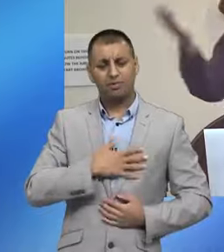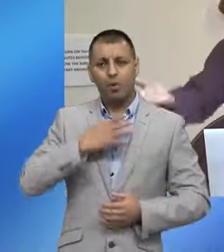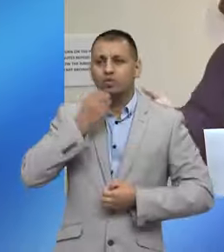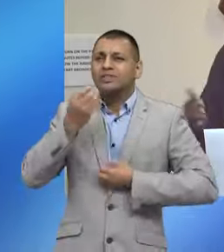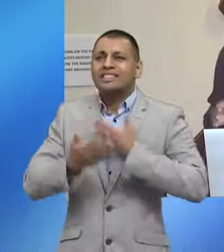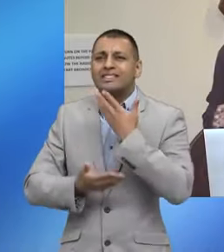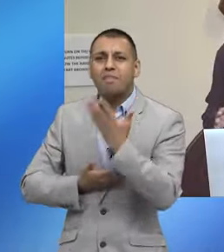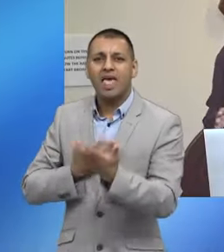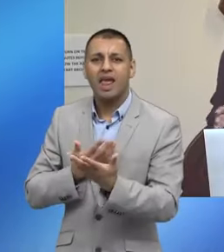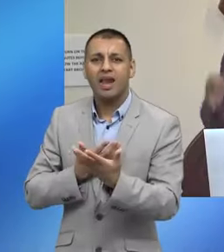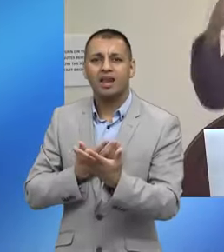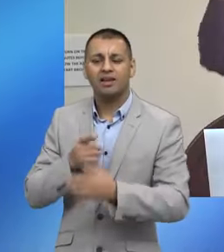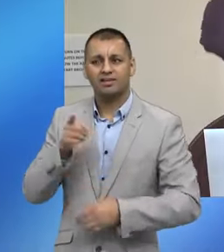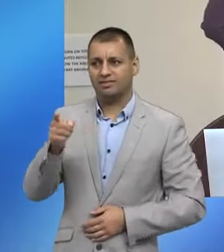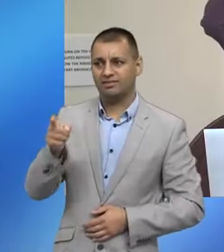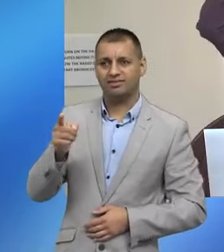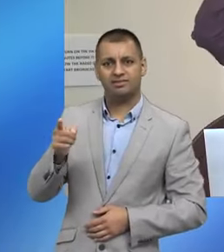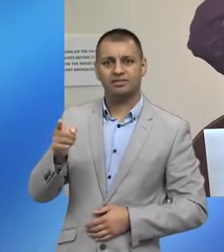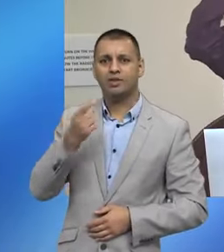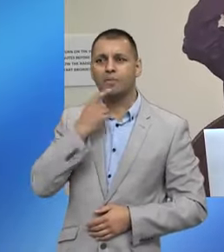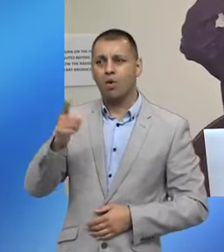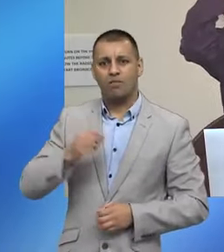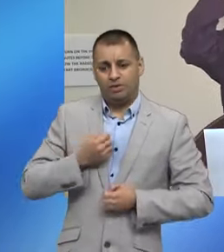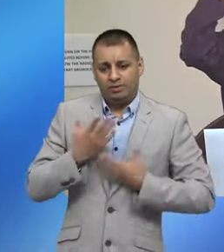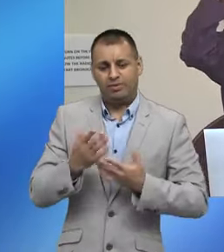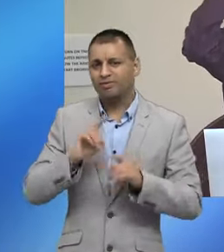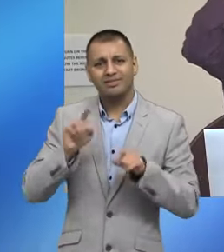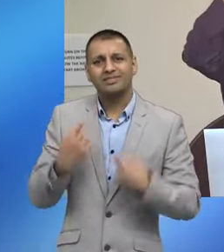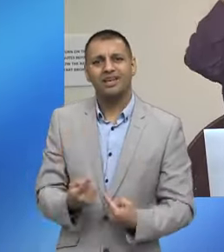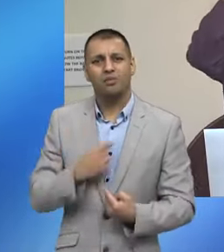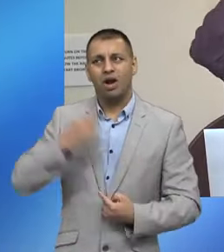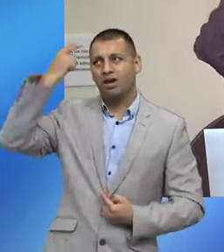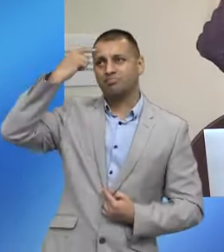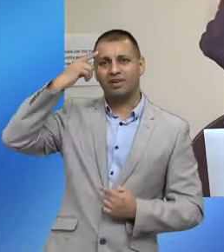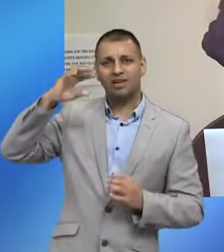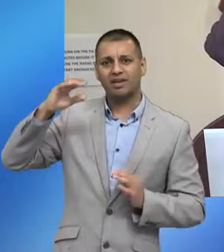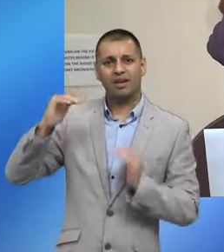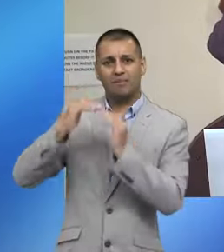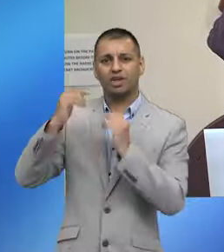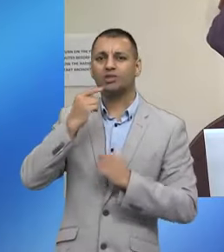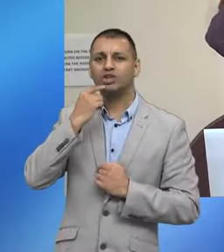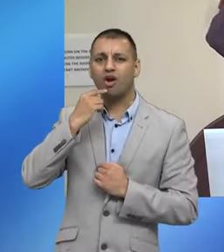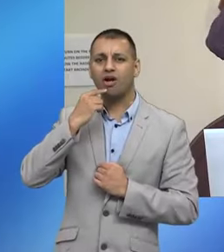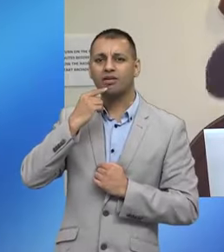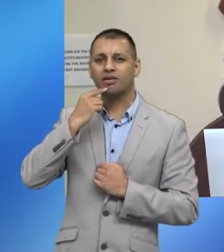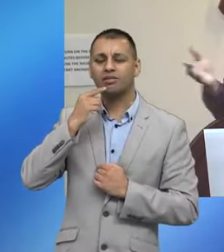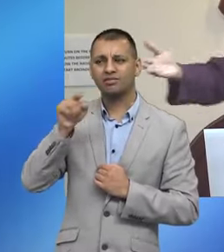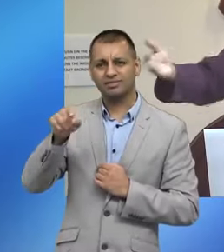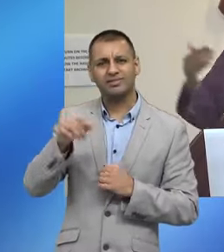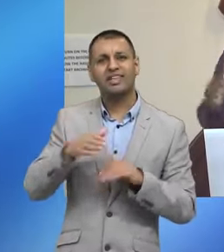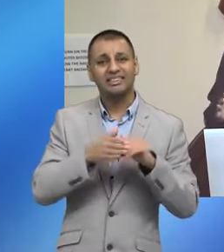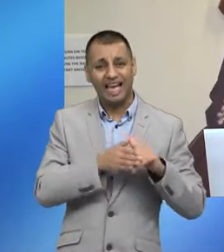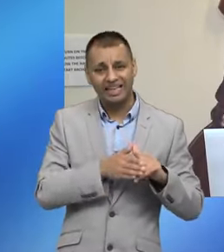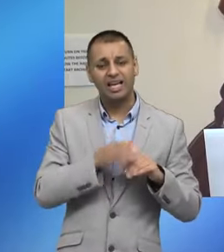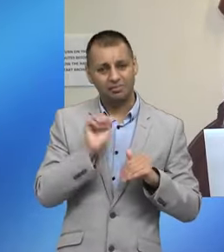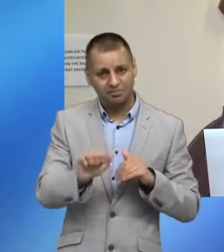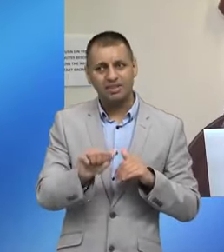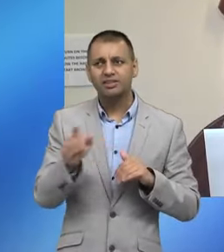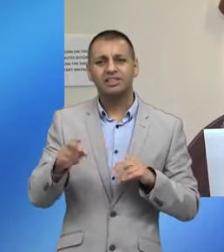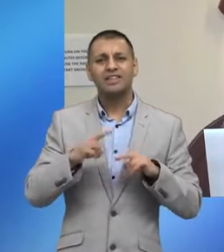to tell you about it, but he can't. His brain is not cooperating with his tongue. That is a handicap and that's a fitna. Do we laugh at